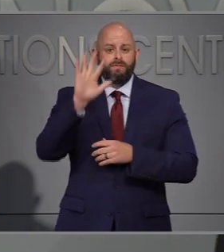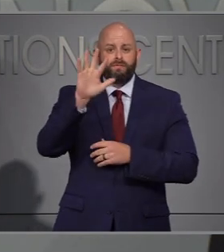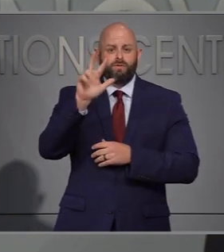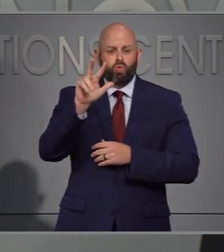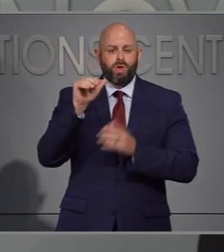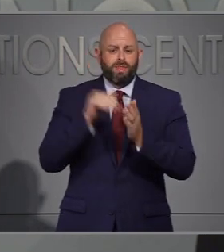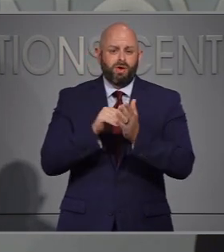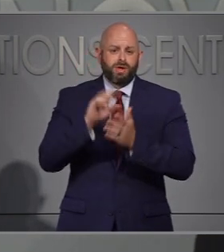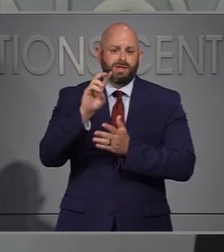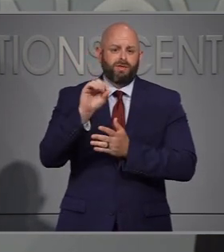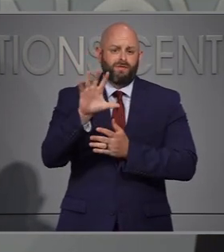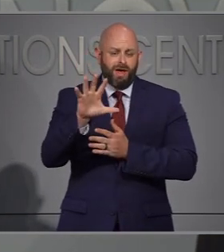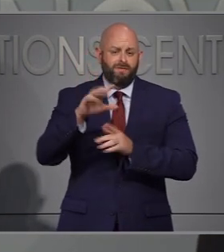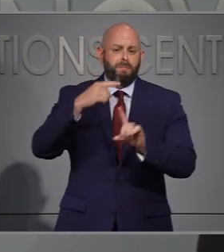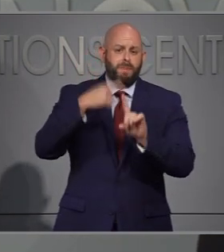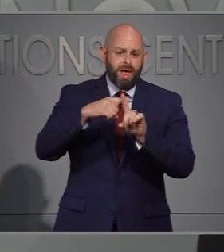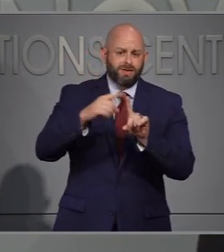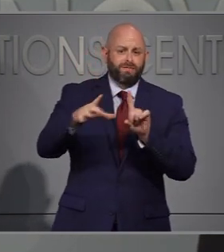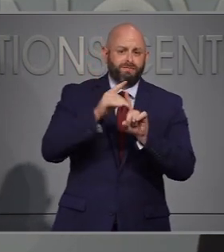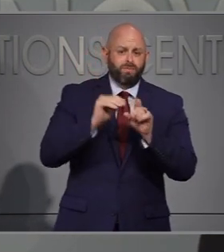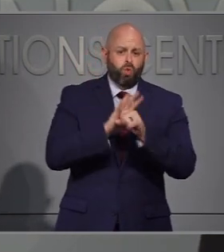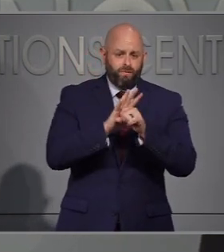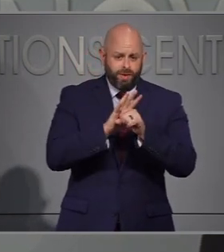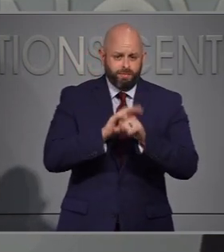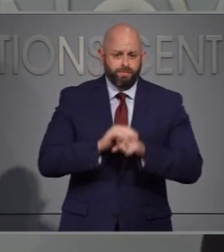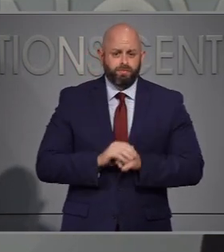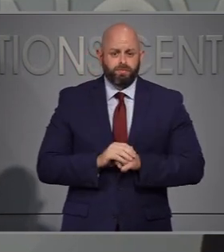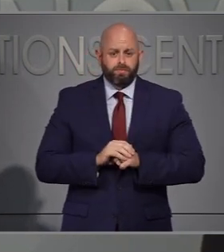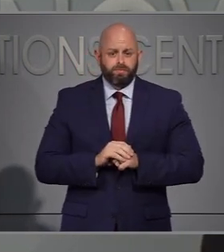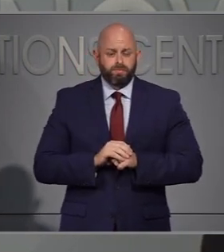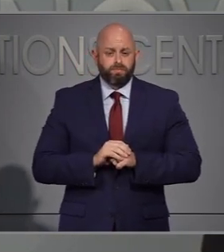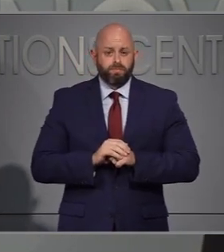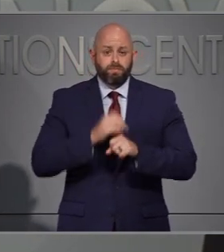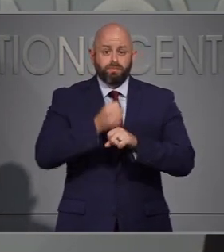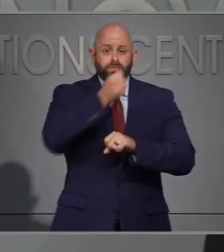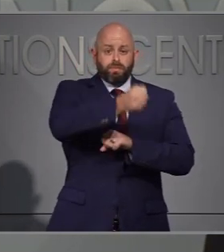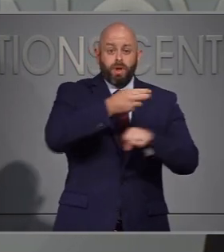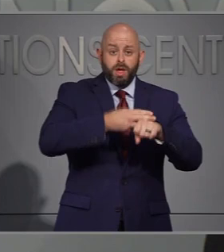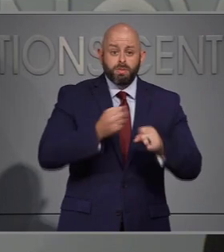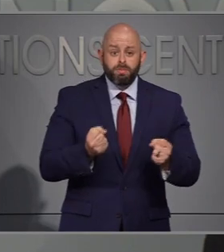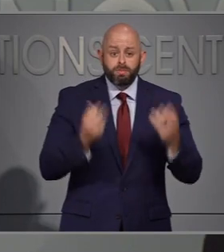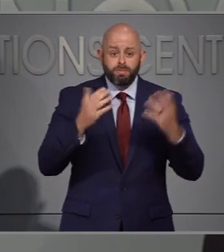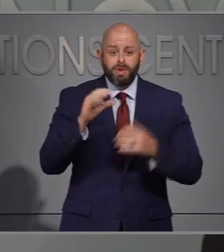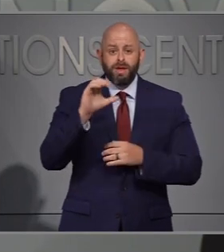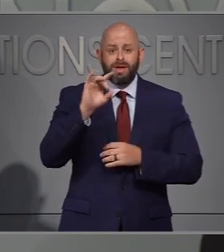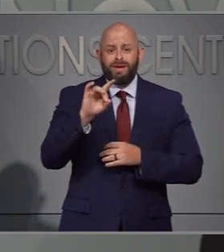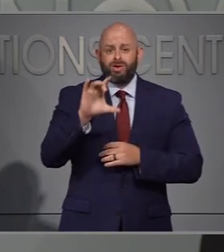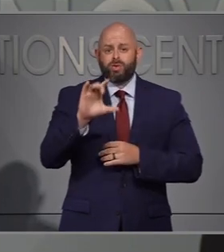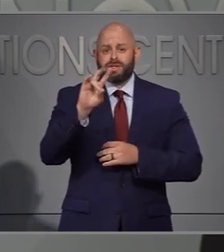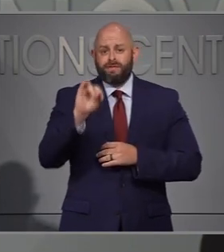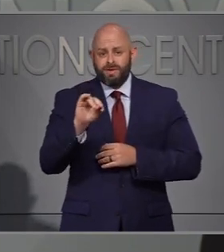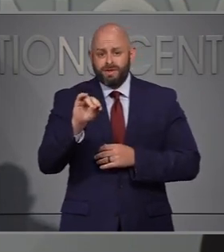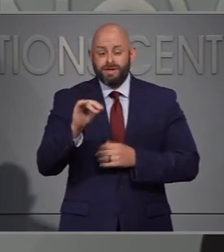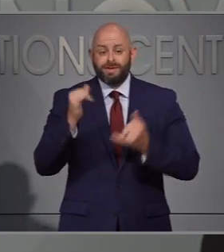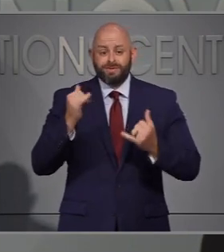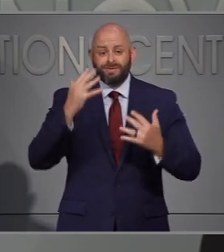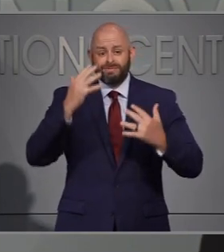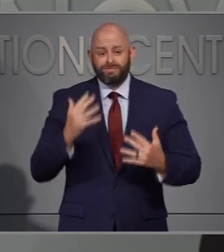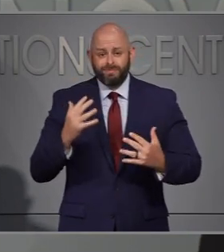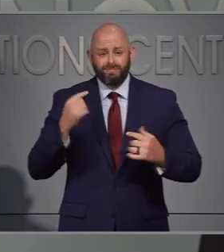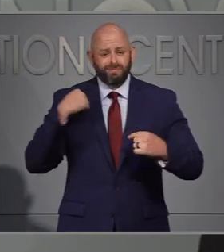53,605 laboratory-confirmed cases, 870 people currently hospitalized, and sadly, now we have had